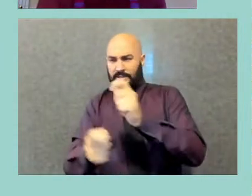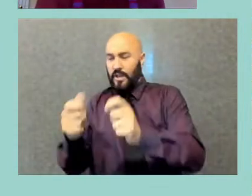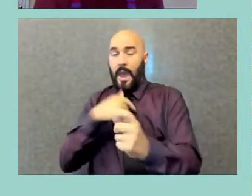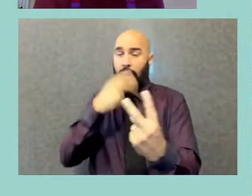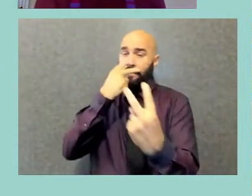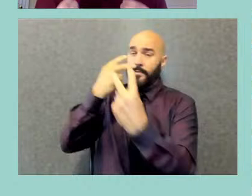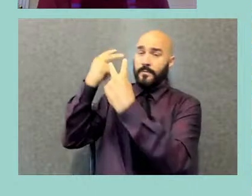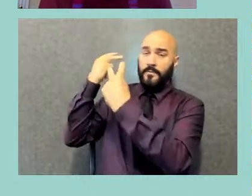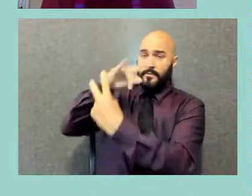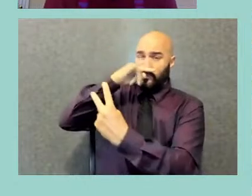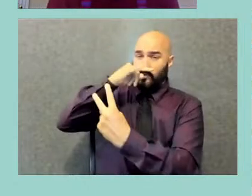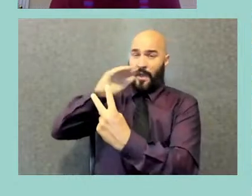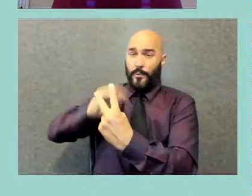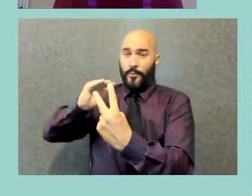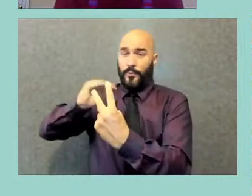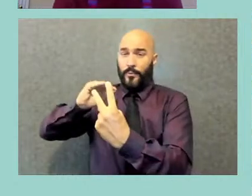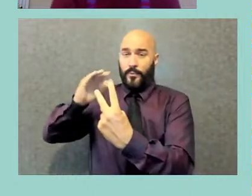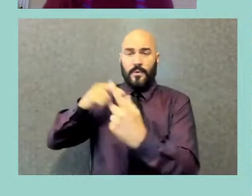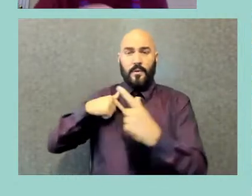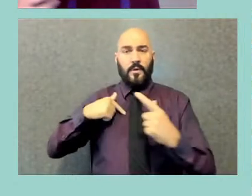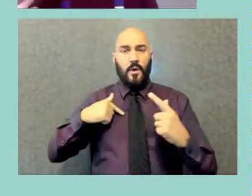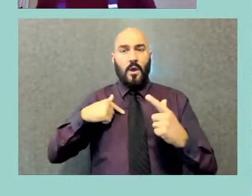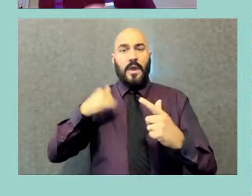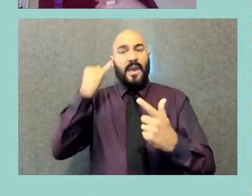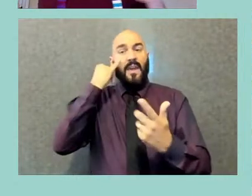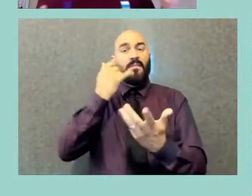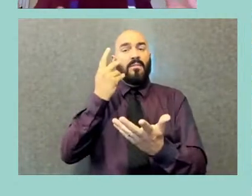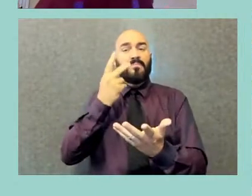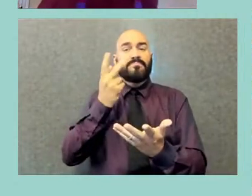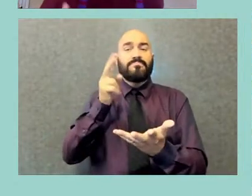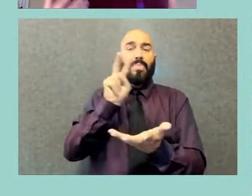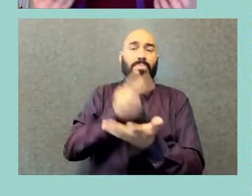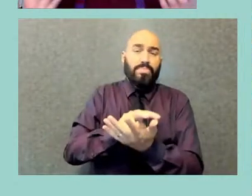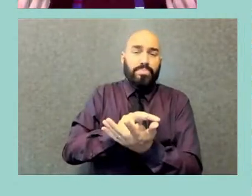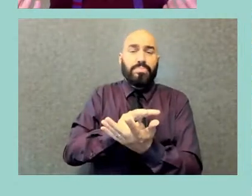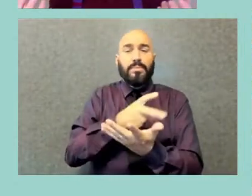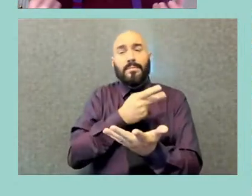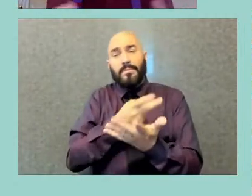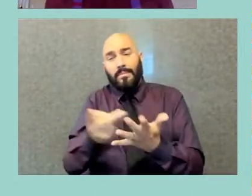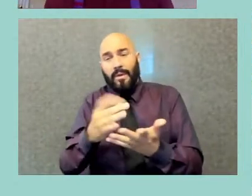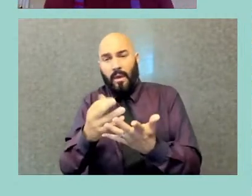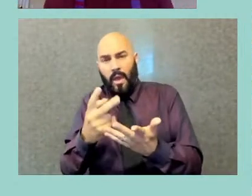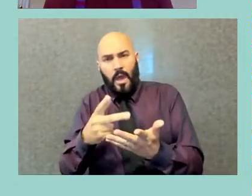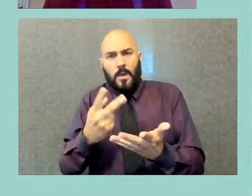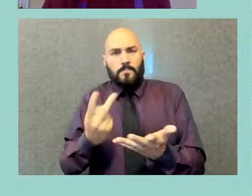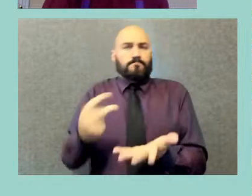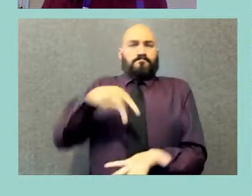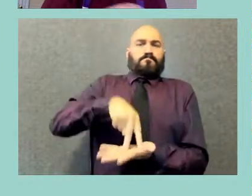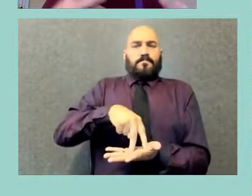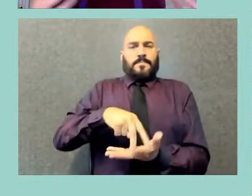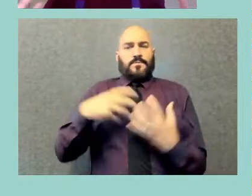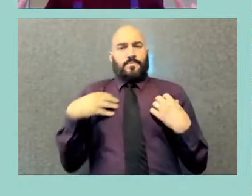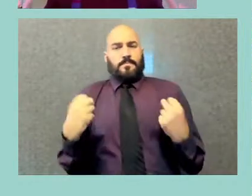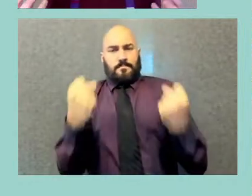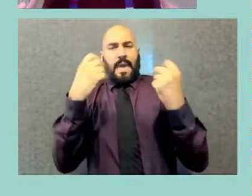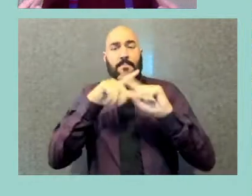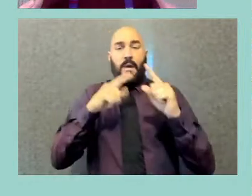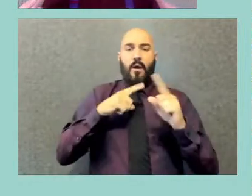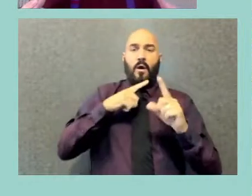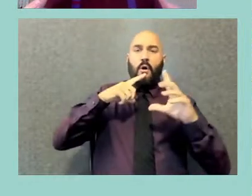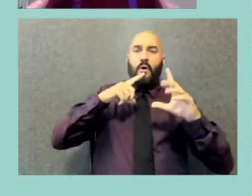Resilience and snapping back, pulling and stretching and growing, getting stretched too